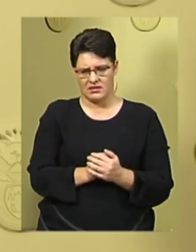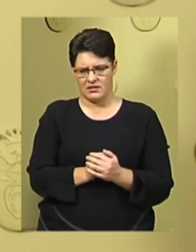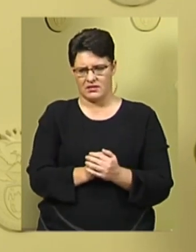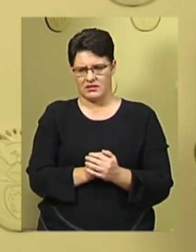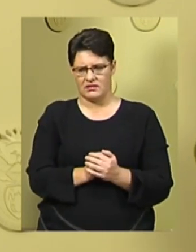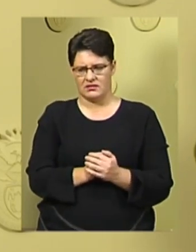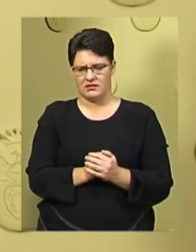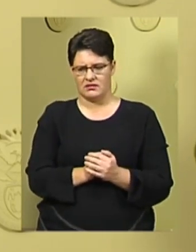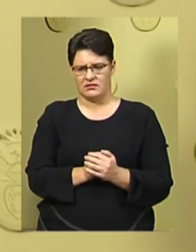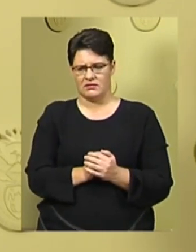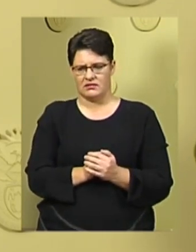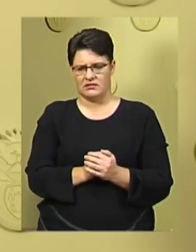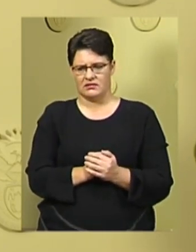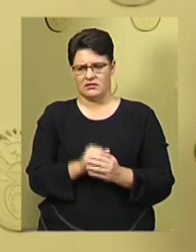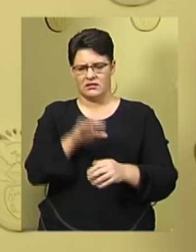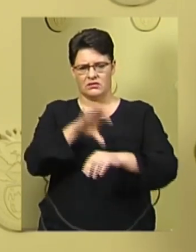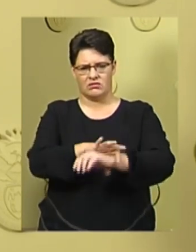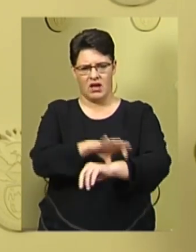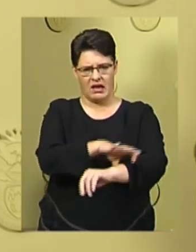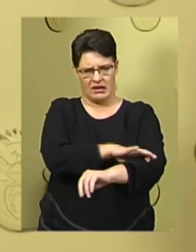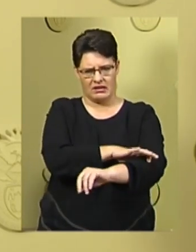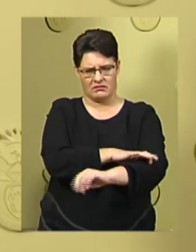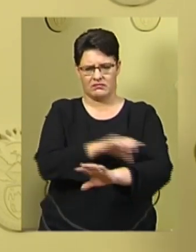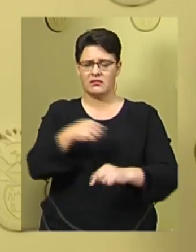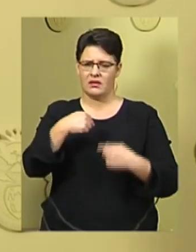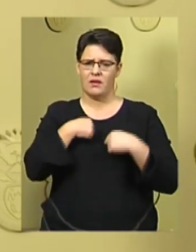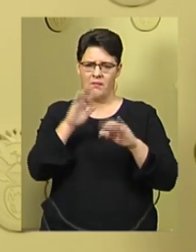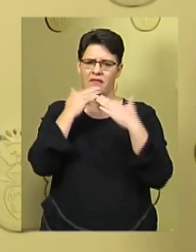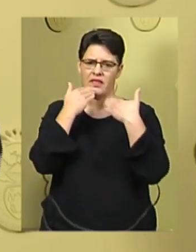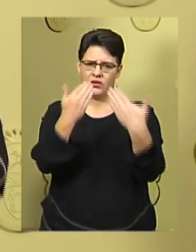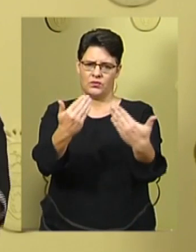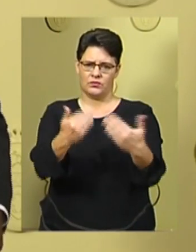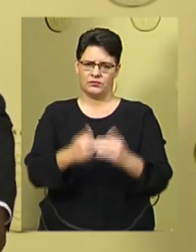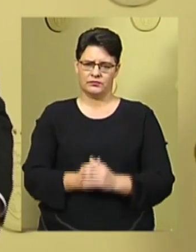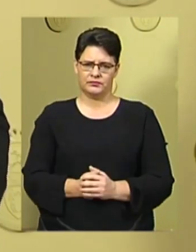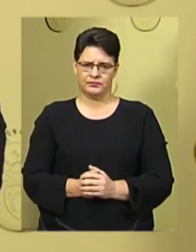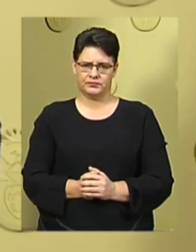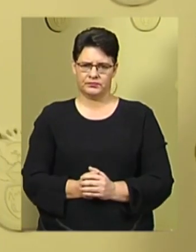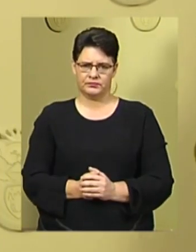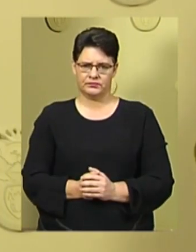Hosi katekisa Africa. I thank you.